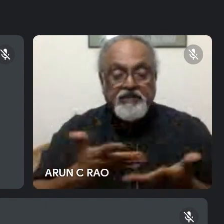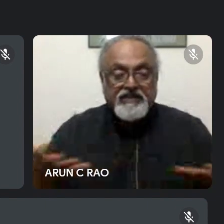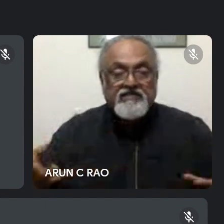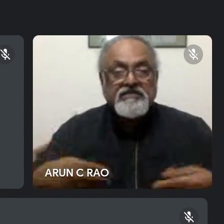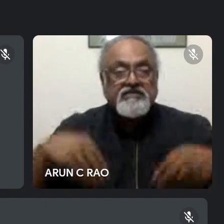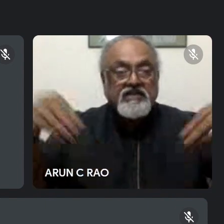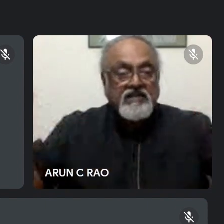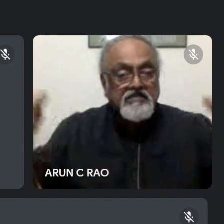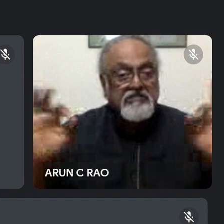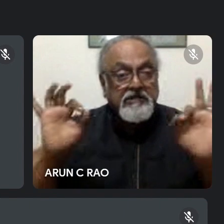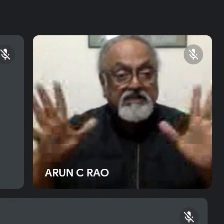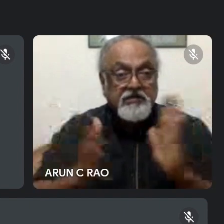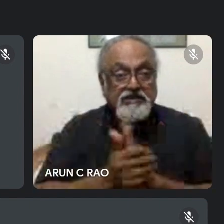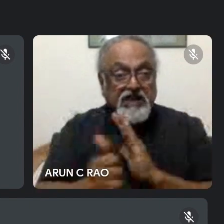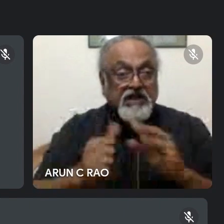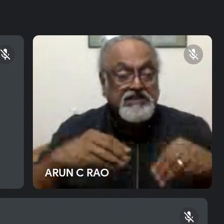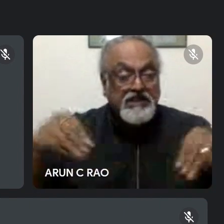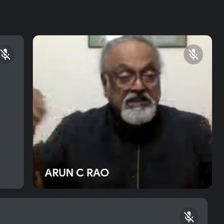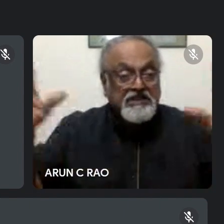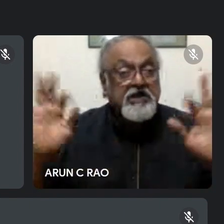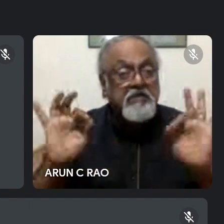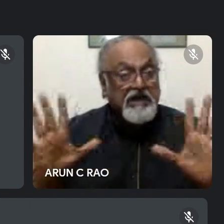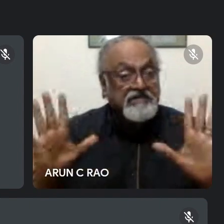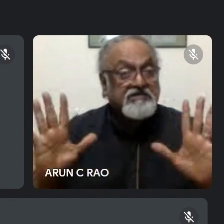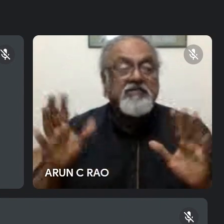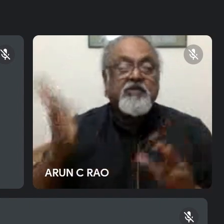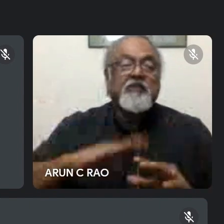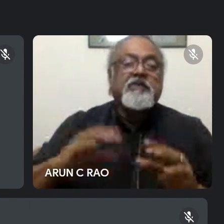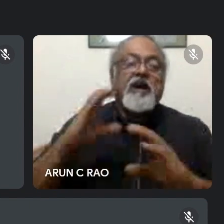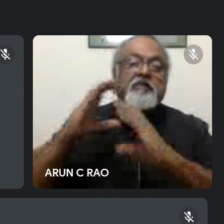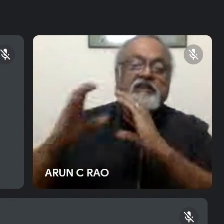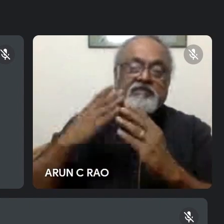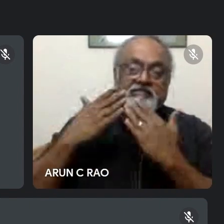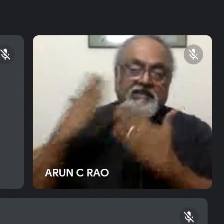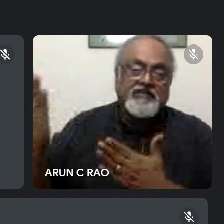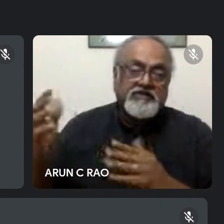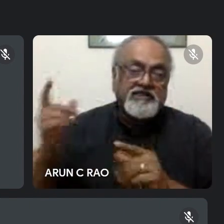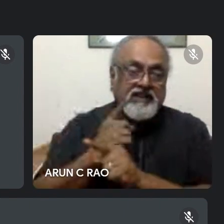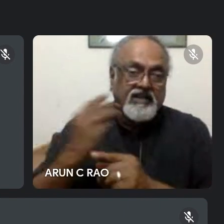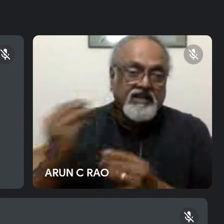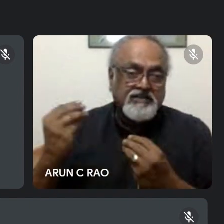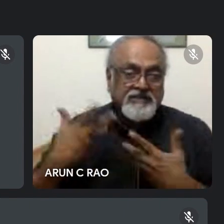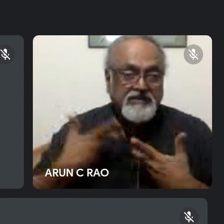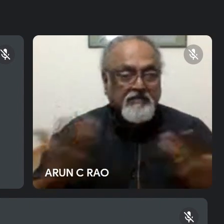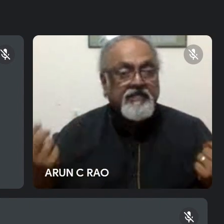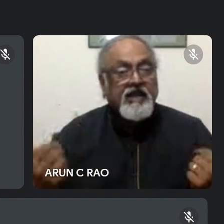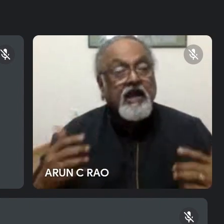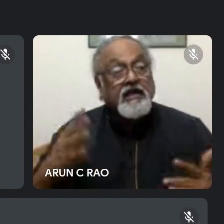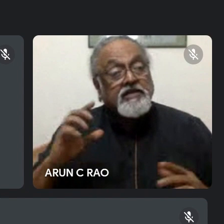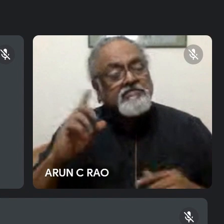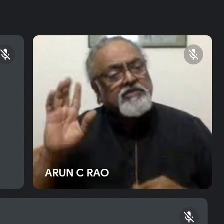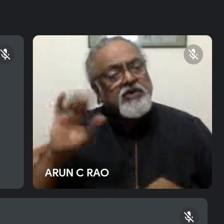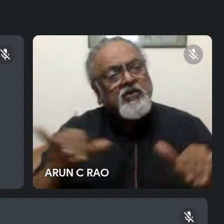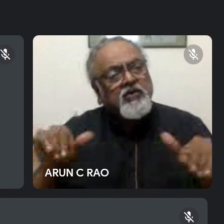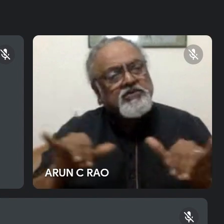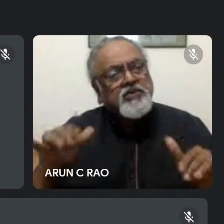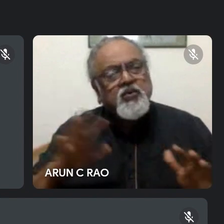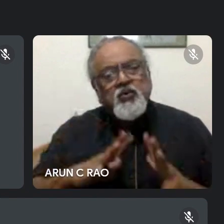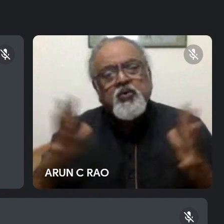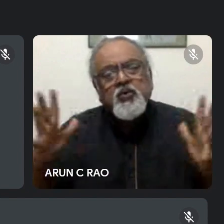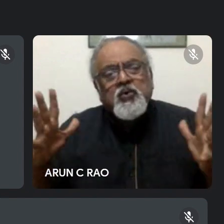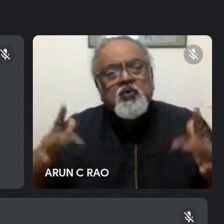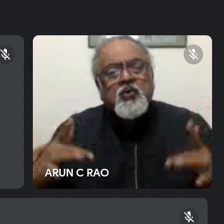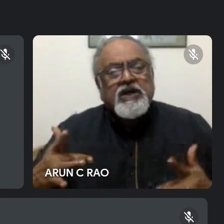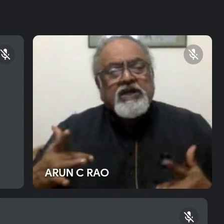well, in any profession that I am in. Currently, I'm so inspired by, I'm so inspired